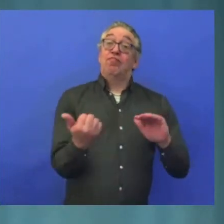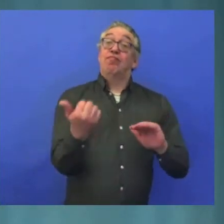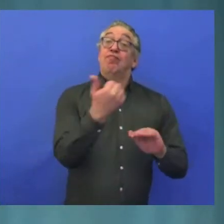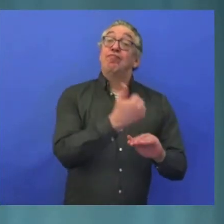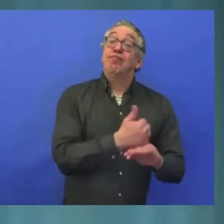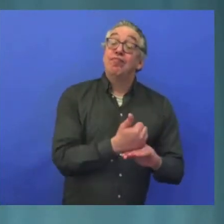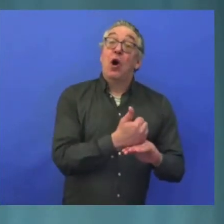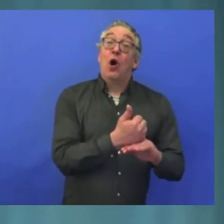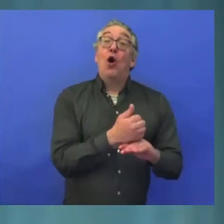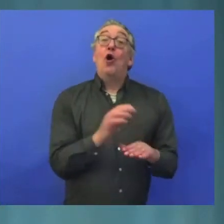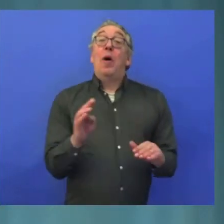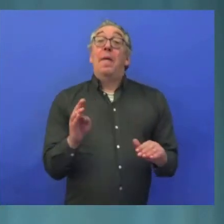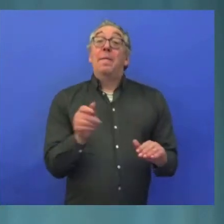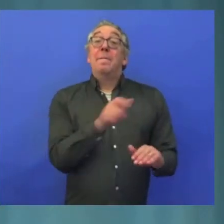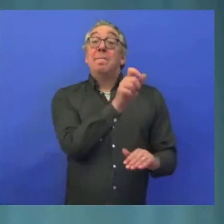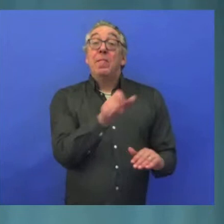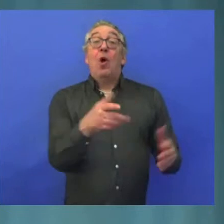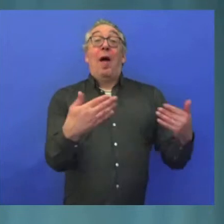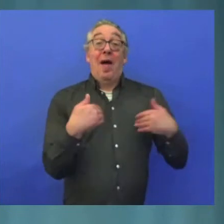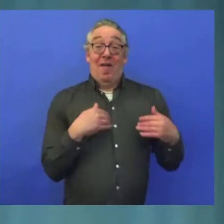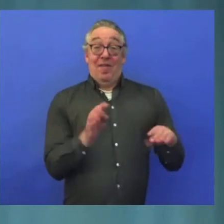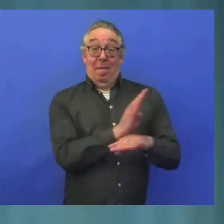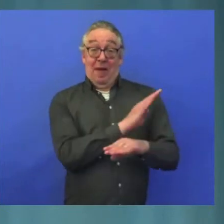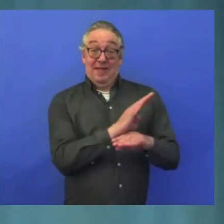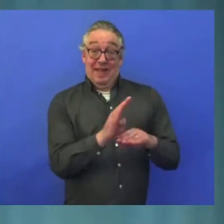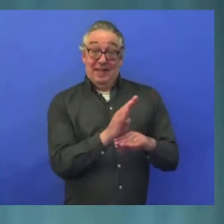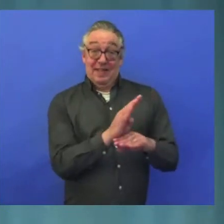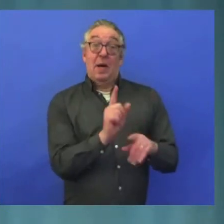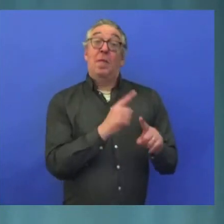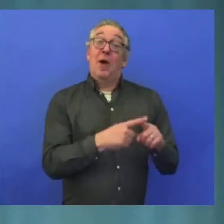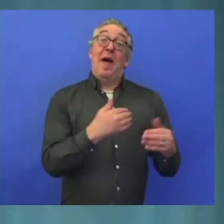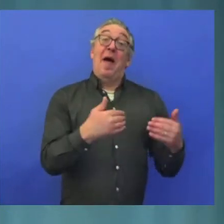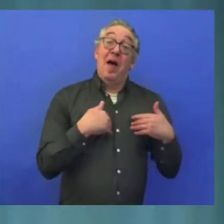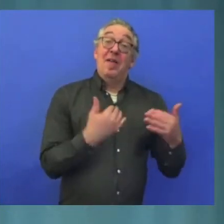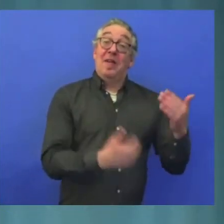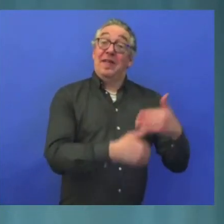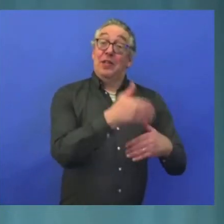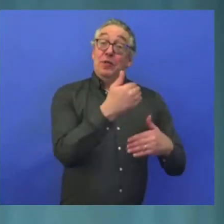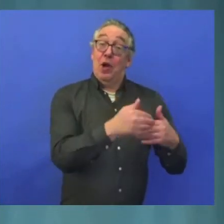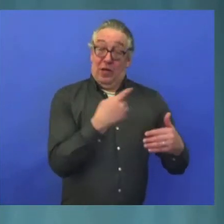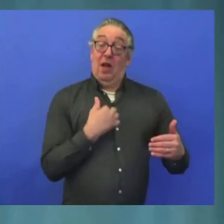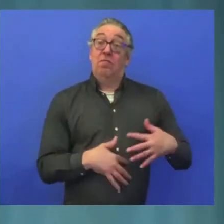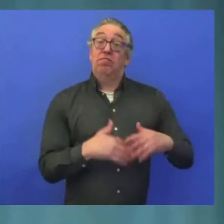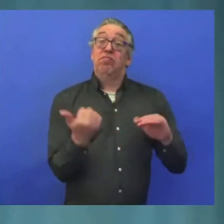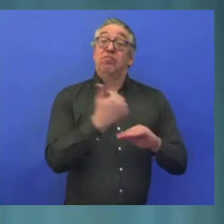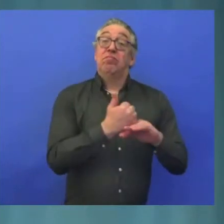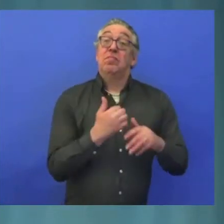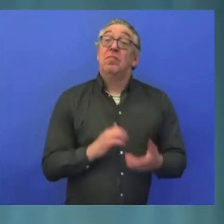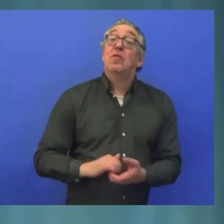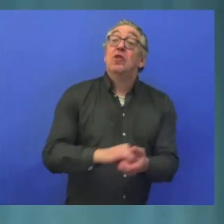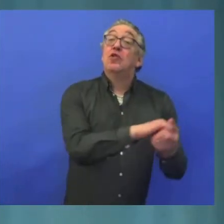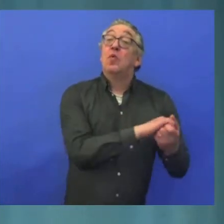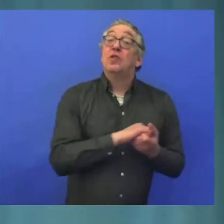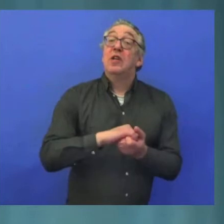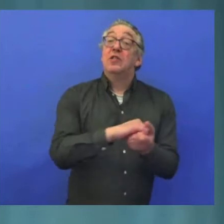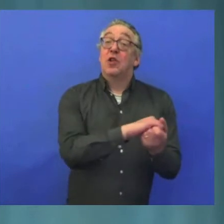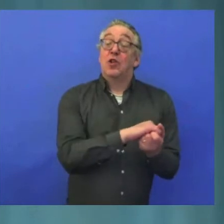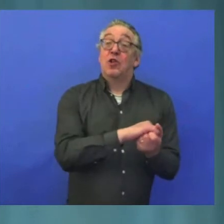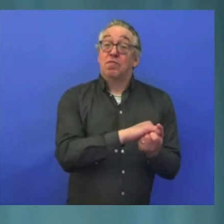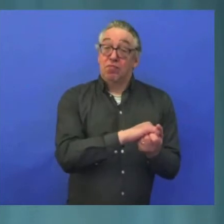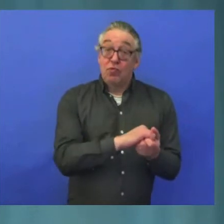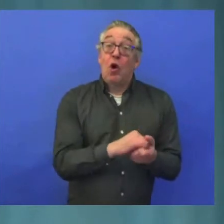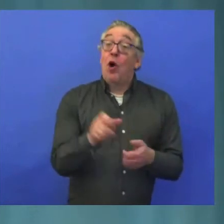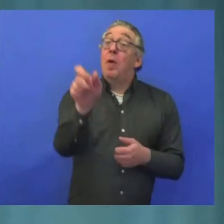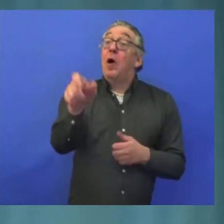in Austria, to bring this model, making people with disabilities to an entrepreneur, so to